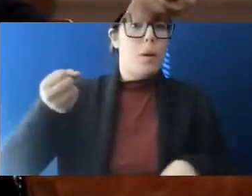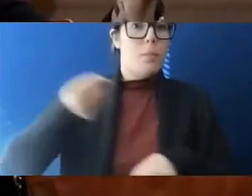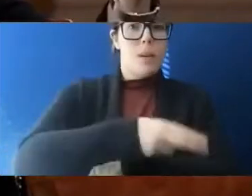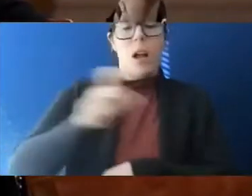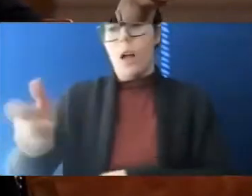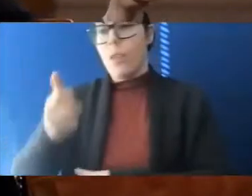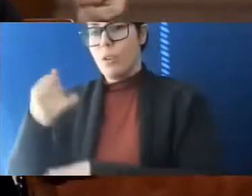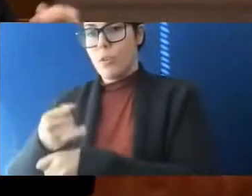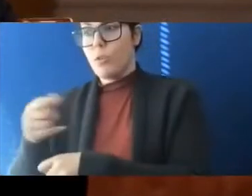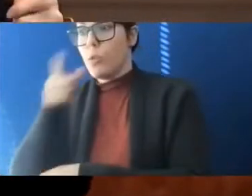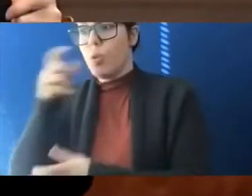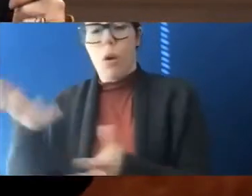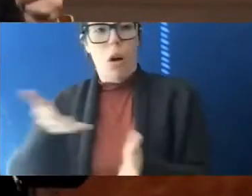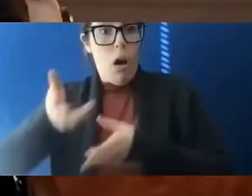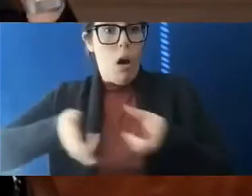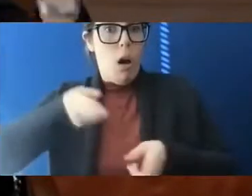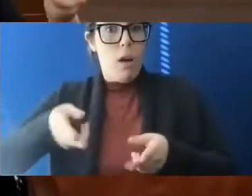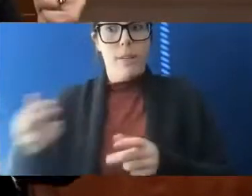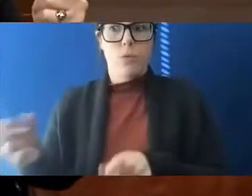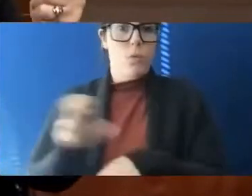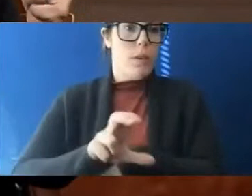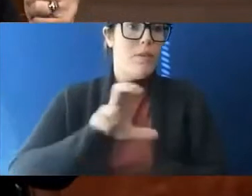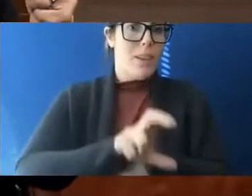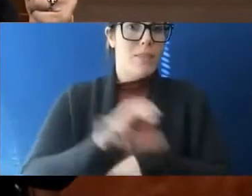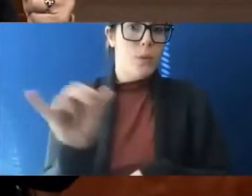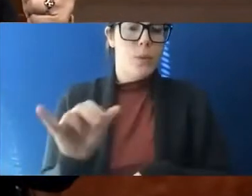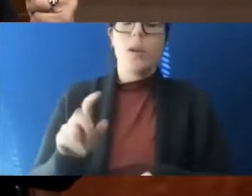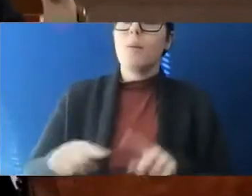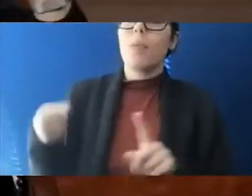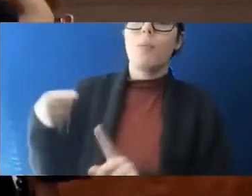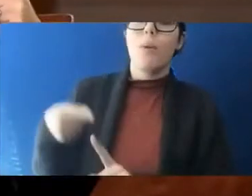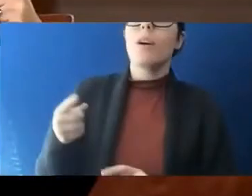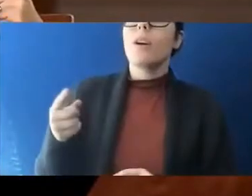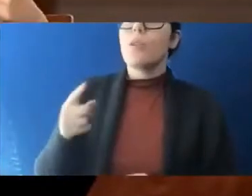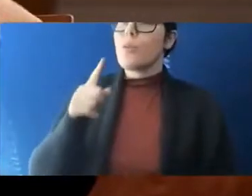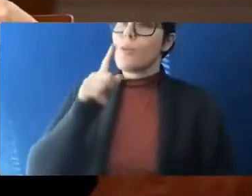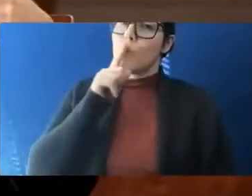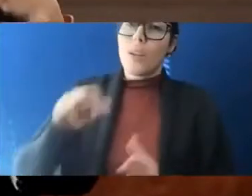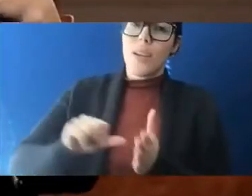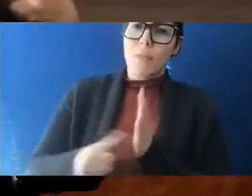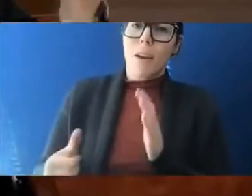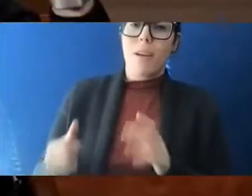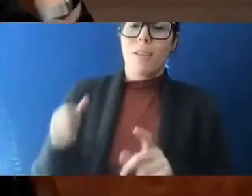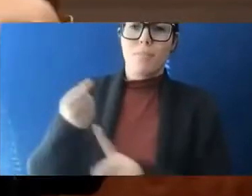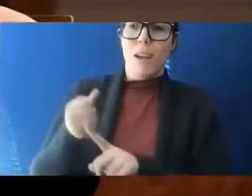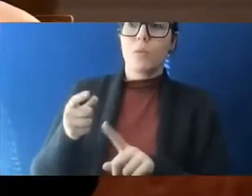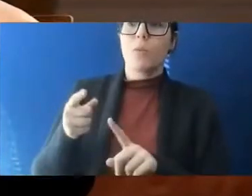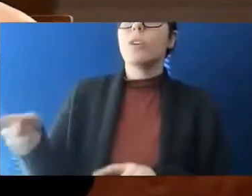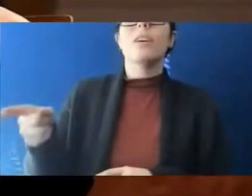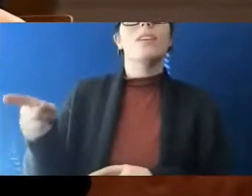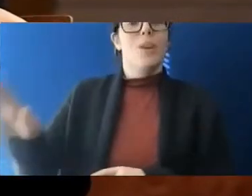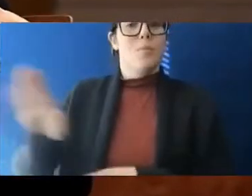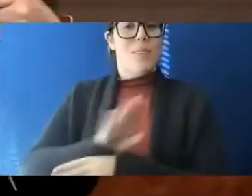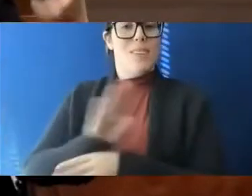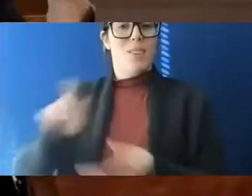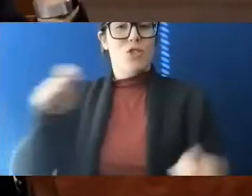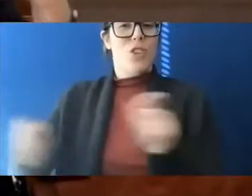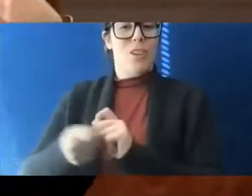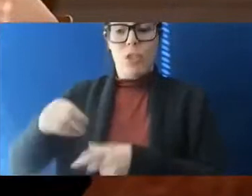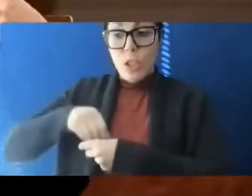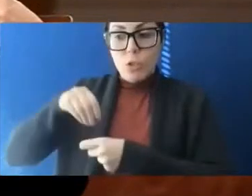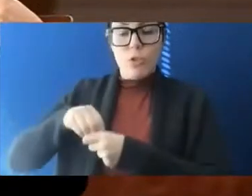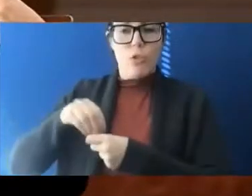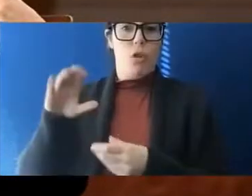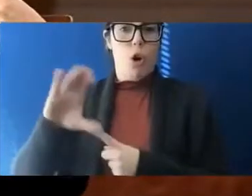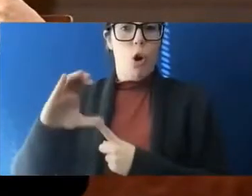now have to get it out into community. But actually the real impact came from changes to their businesses and their internal culture, to their